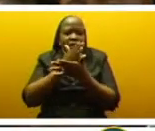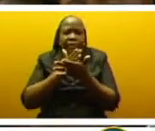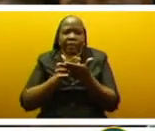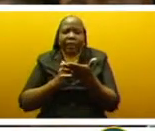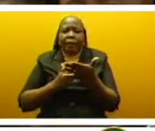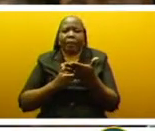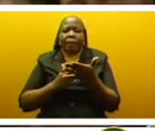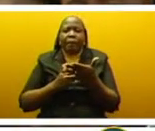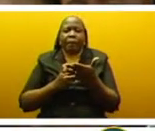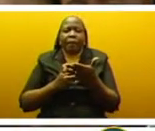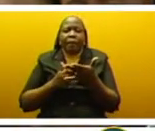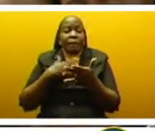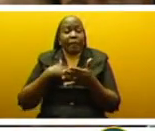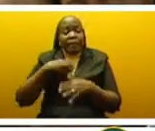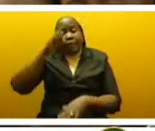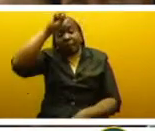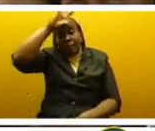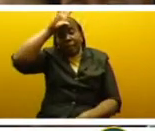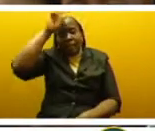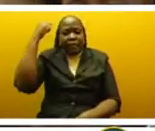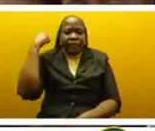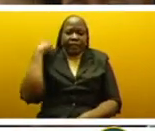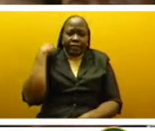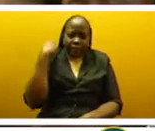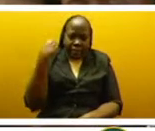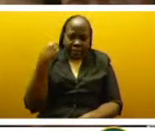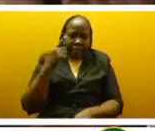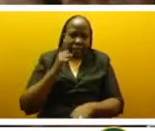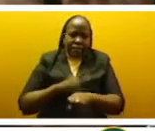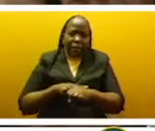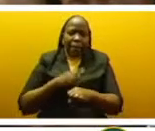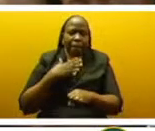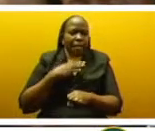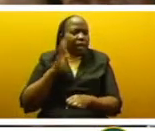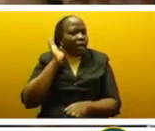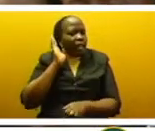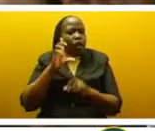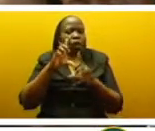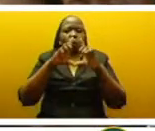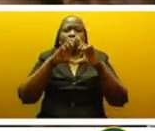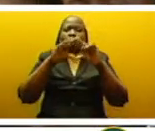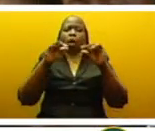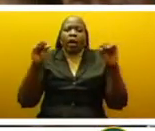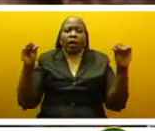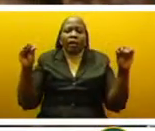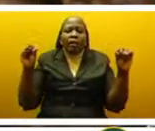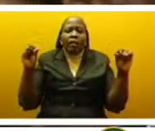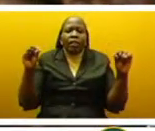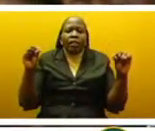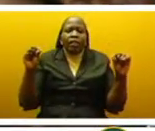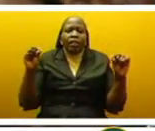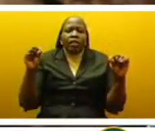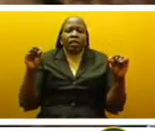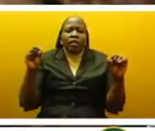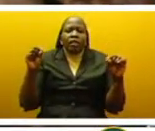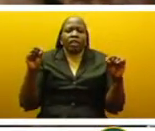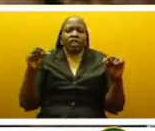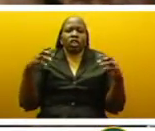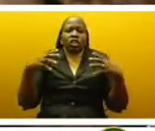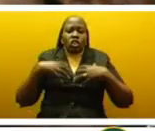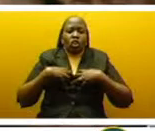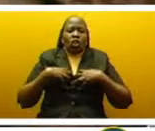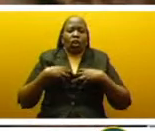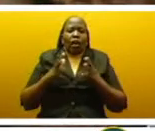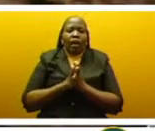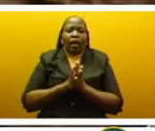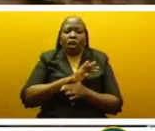I was a bit surprised yesterday when I heard words like shock and awe tactics.